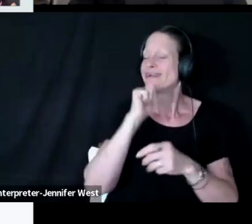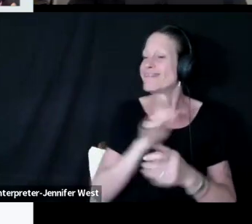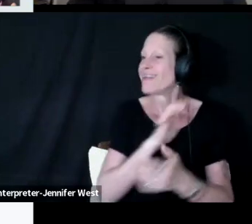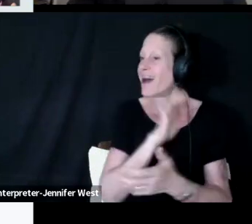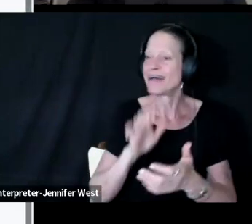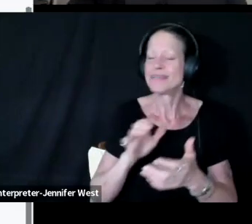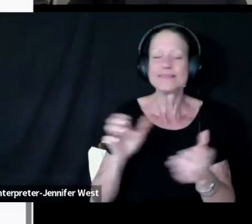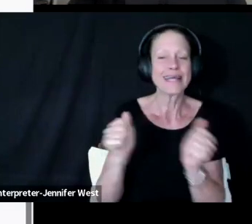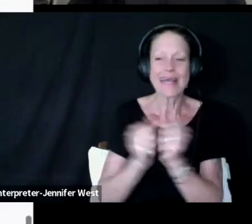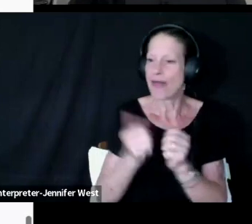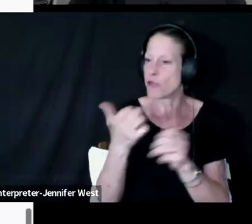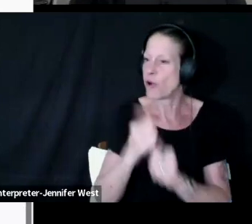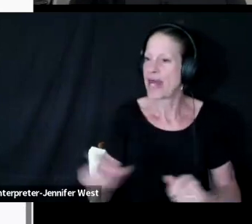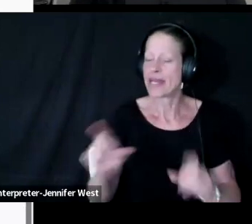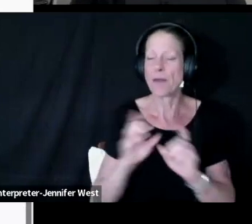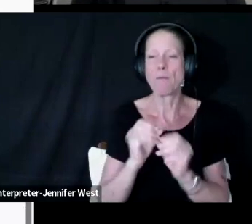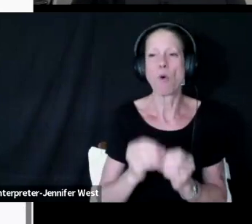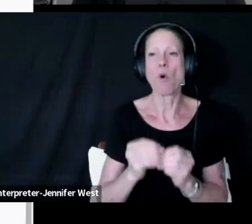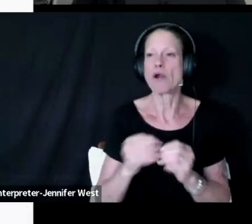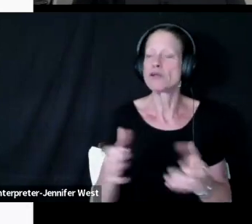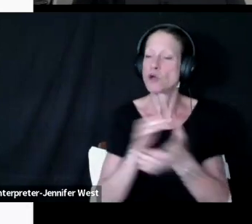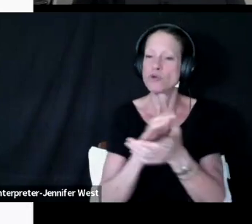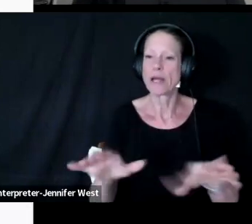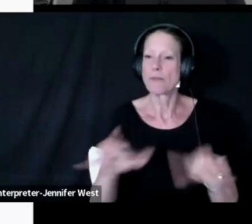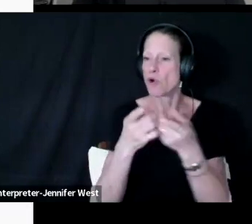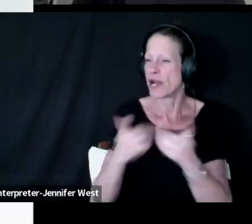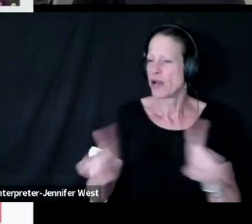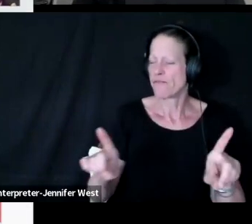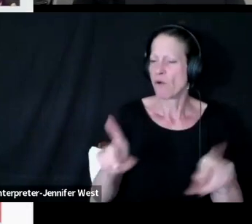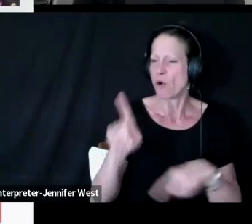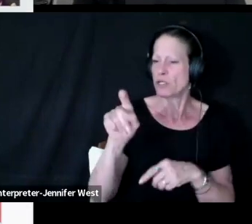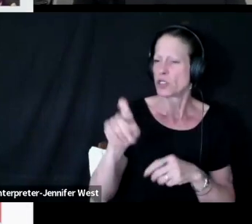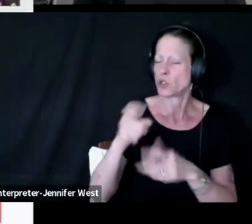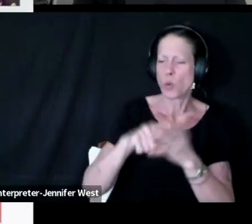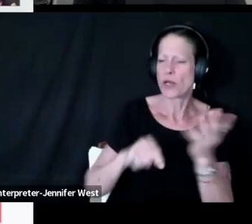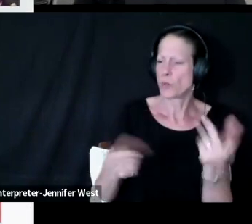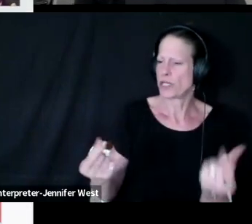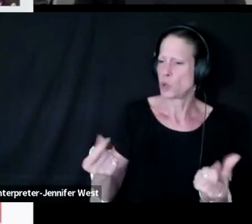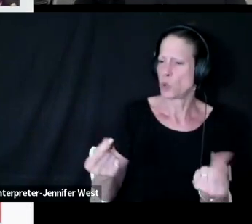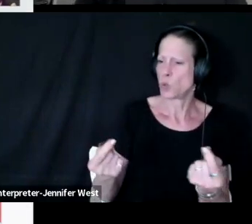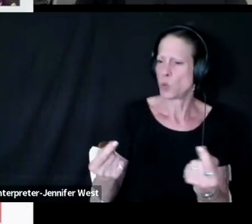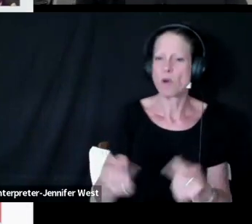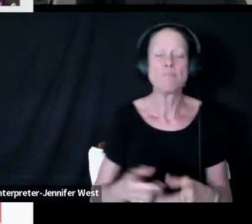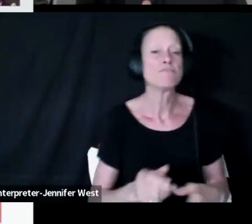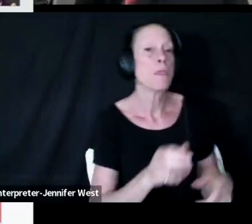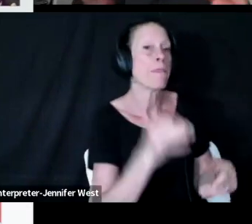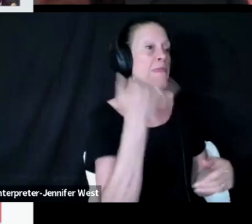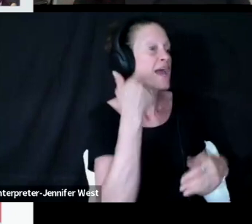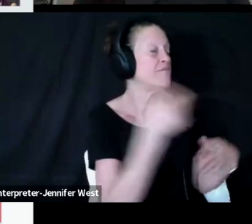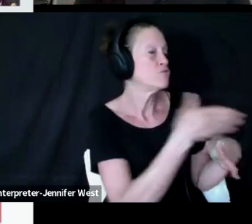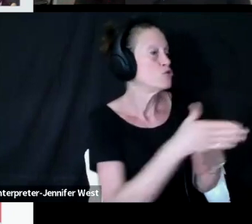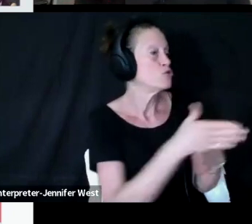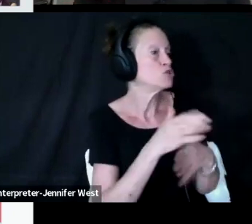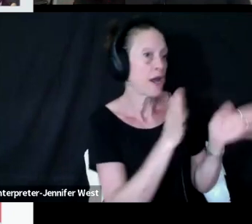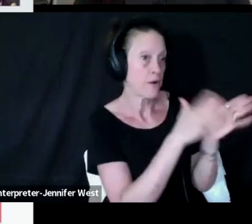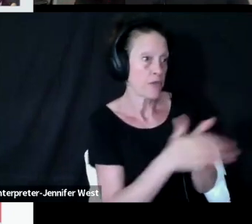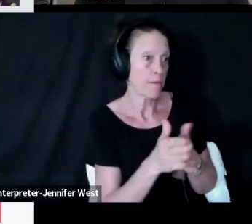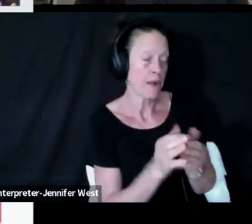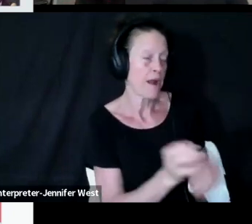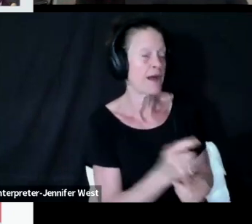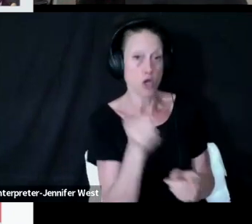question. So one of the things that you can do when you share the plan is one of you will sign